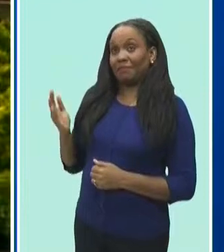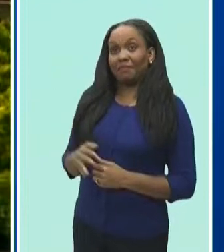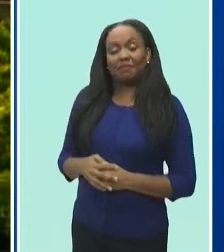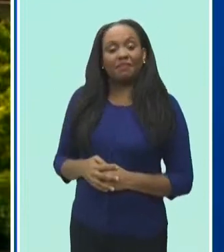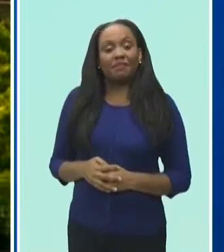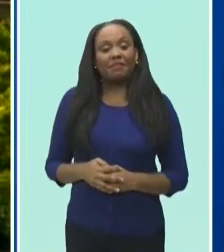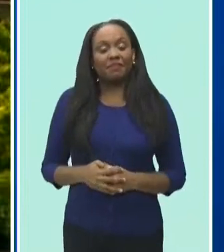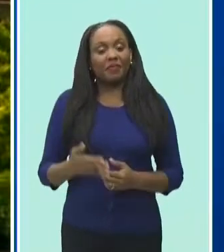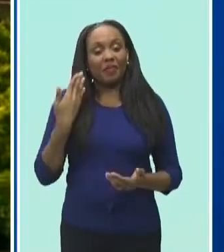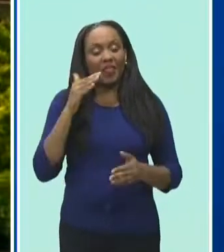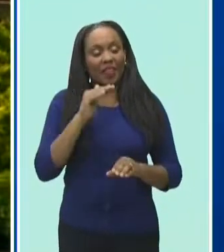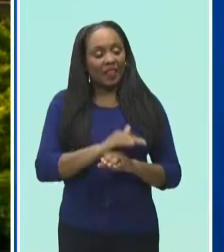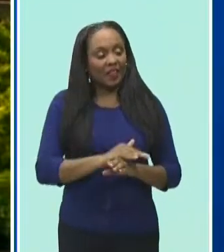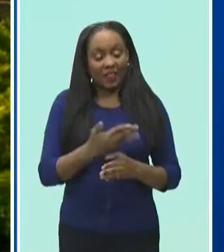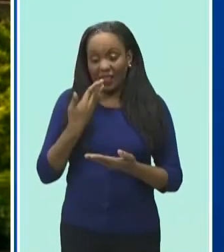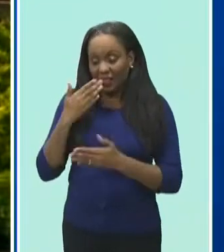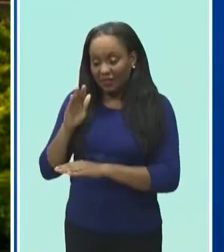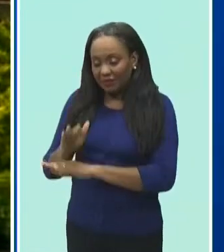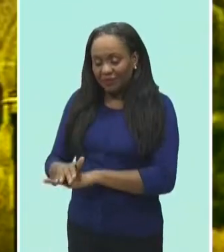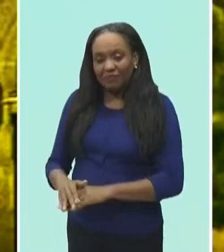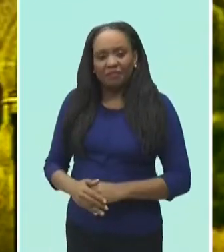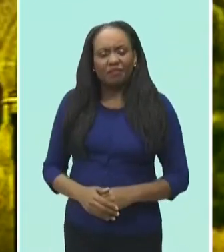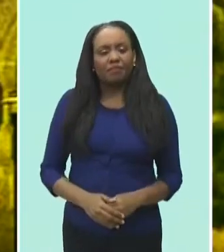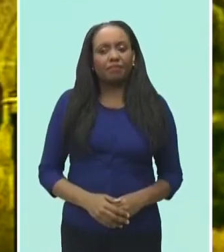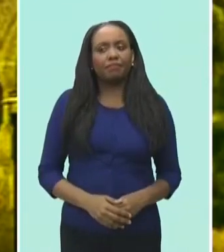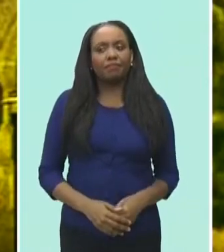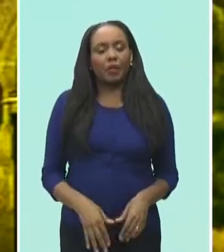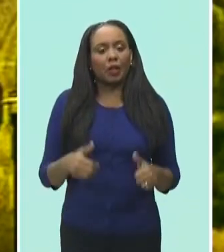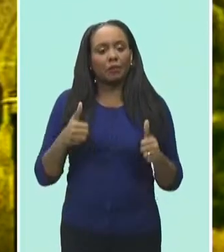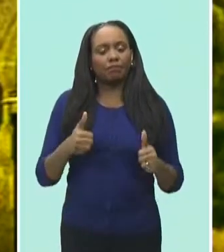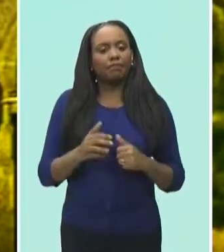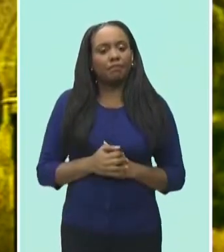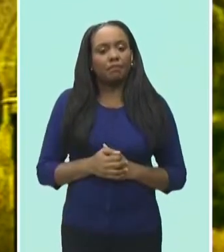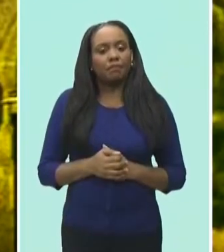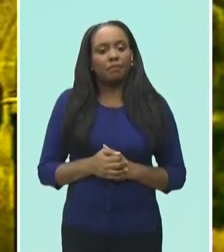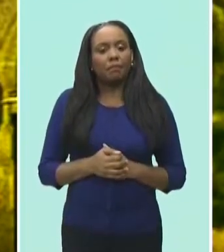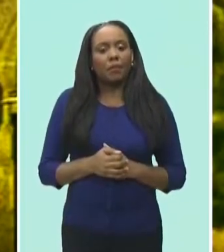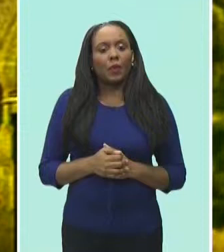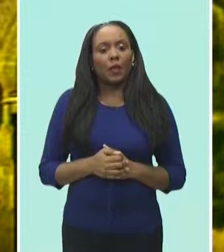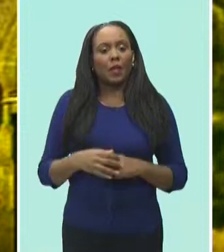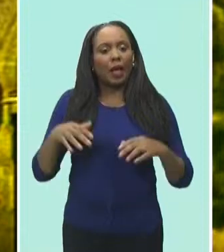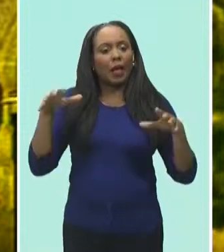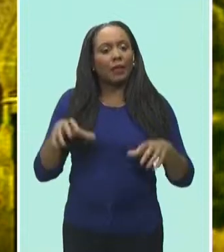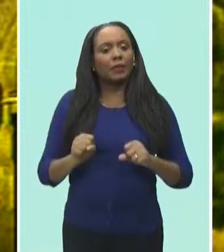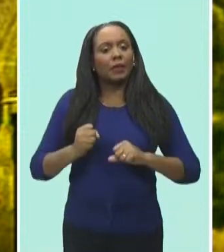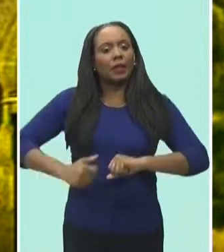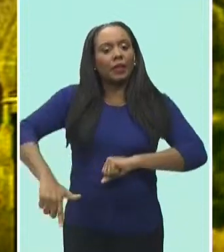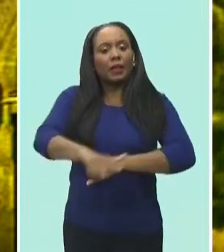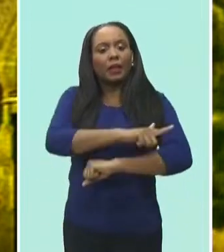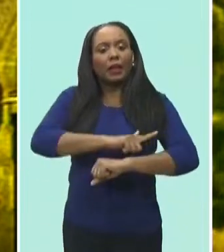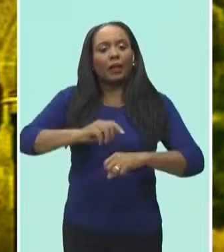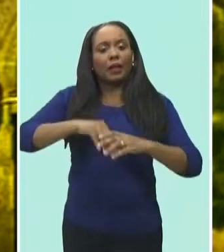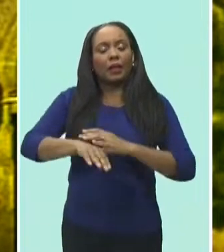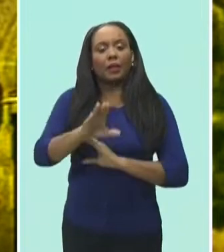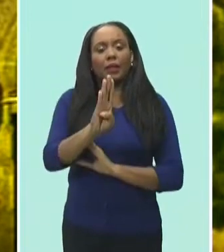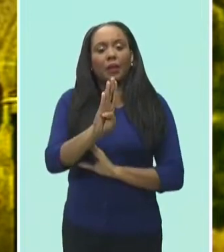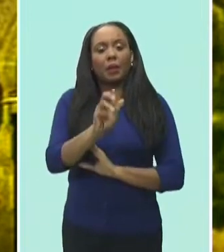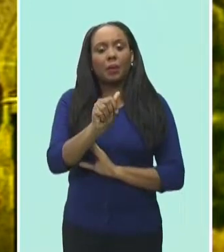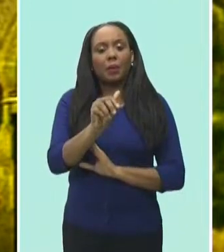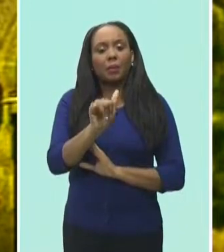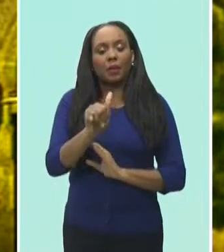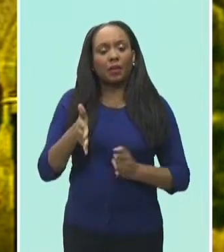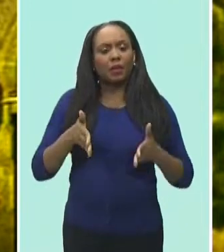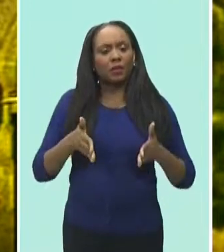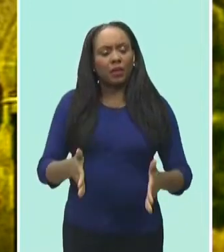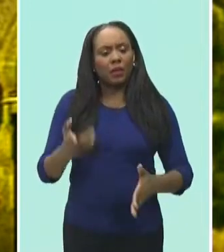Ryan. Good evening, Lisa. Good evening, viewers. Well, that's right. Now, fresh off debate on the acquisition of land at Bay Street, the city, for the construction of the